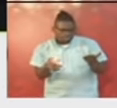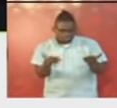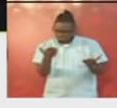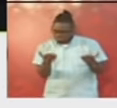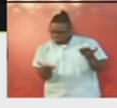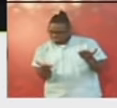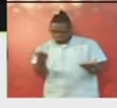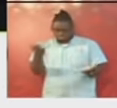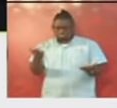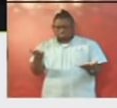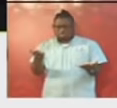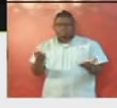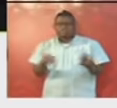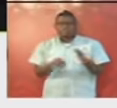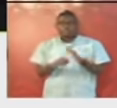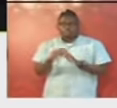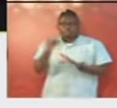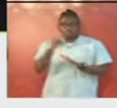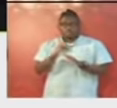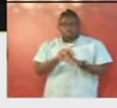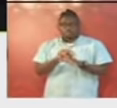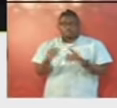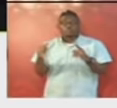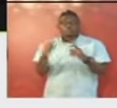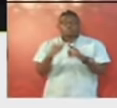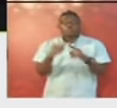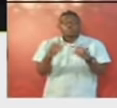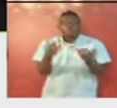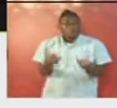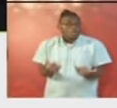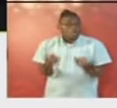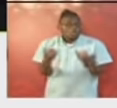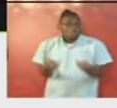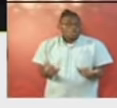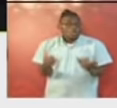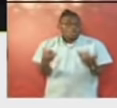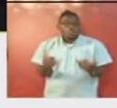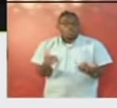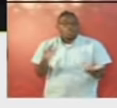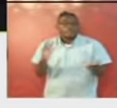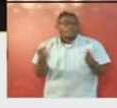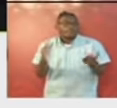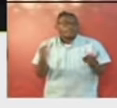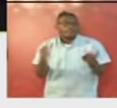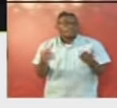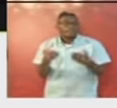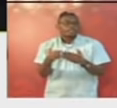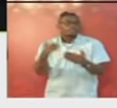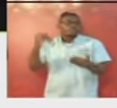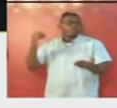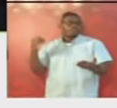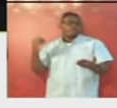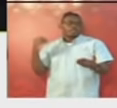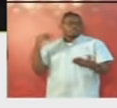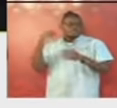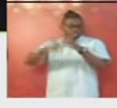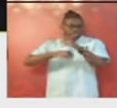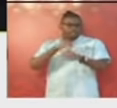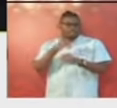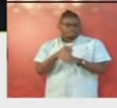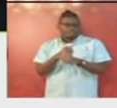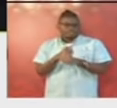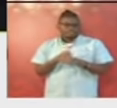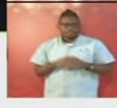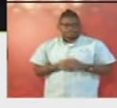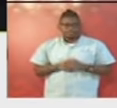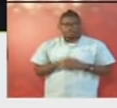April going forward with what was seen in the previous years. And they have been doing this for the United States,